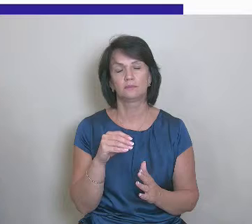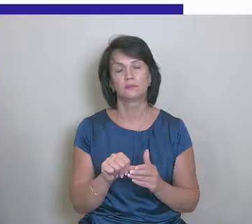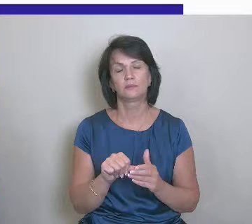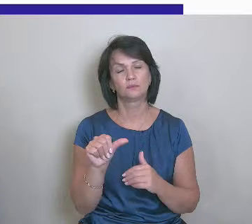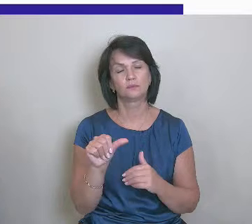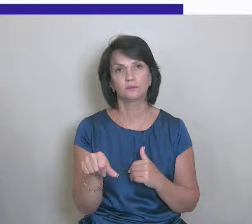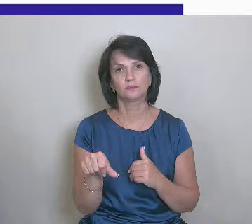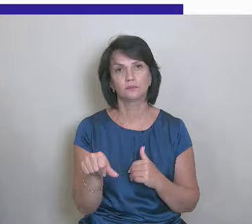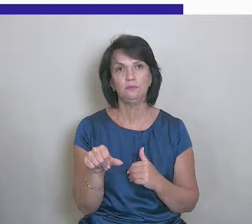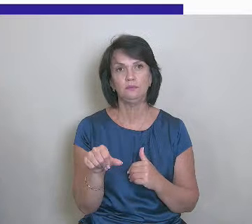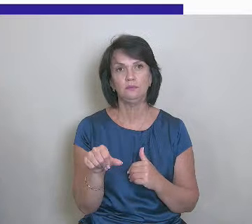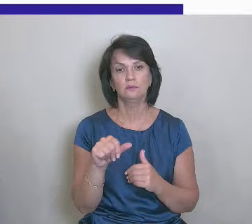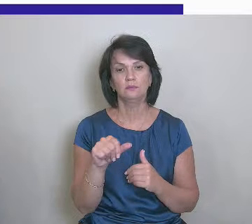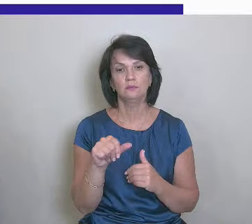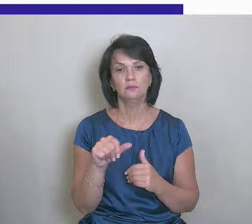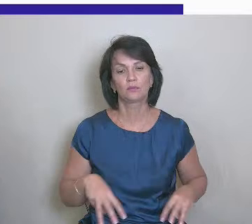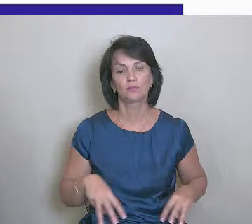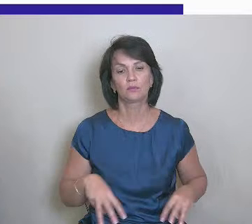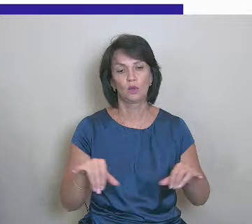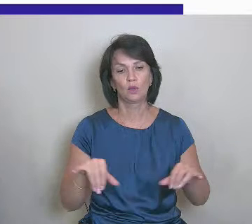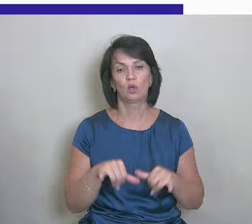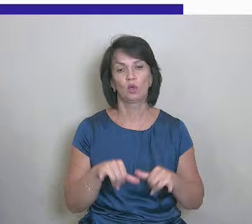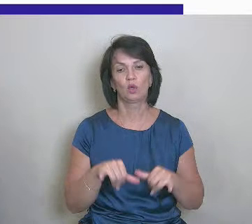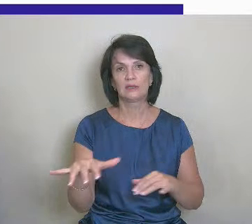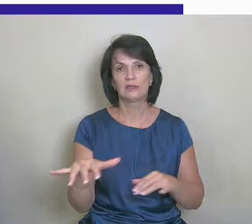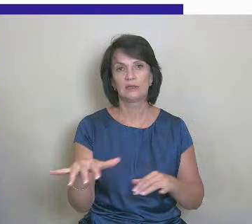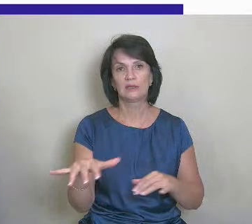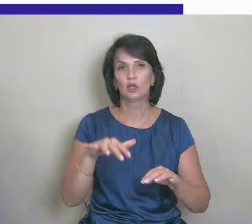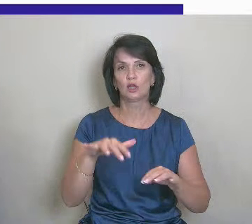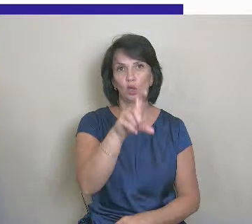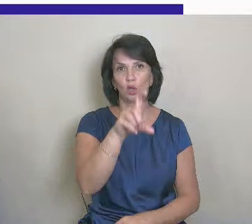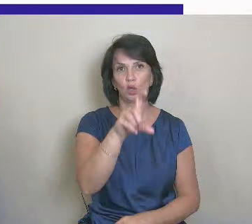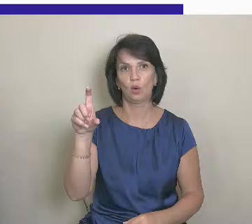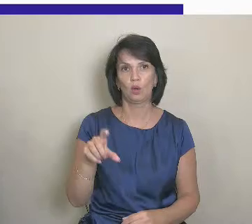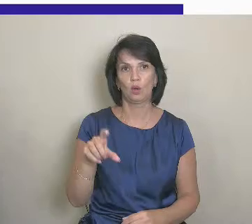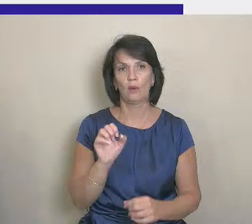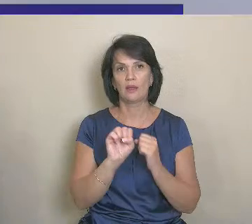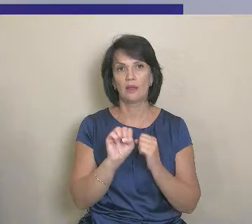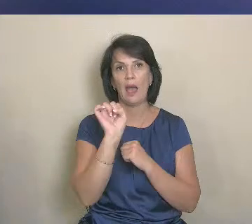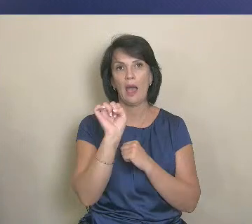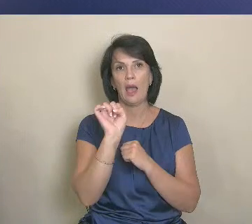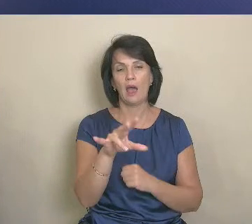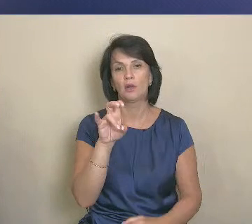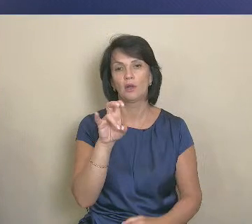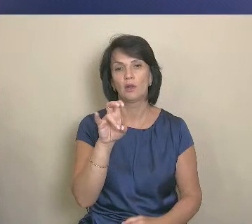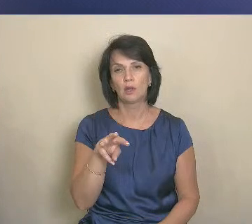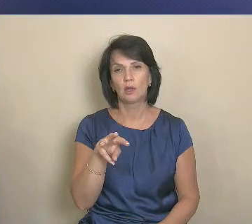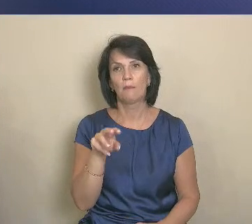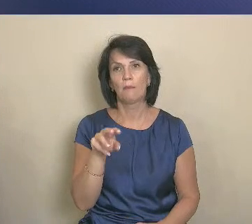In particular, Ministry of Development of Territorial Communities,